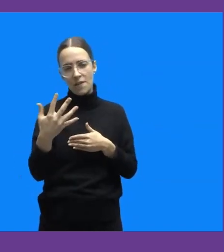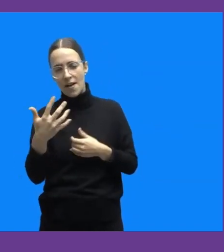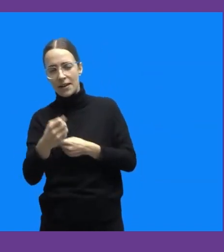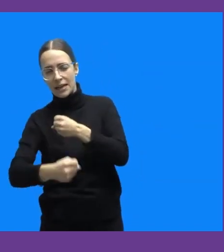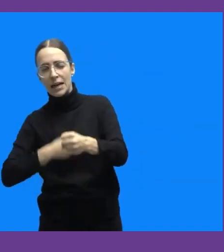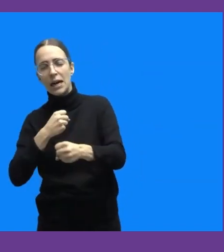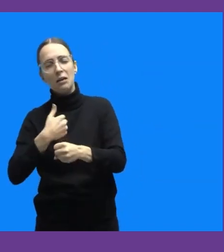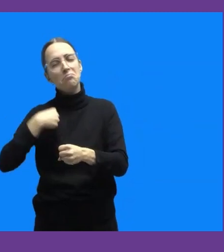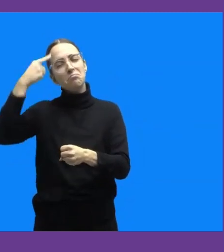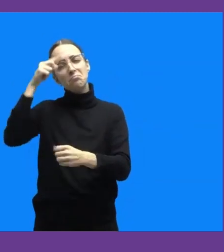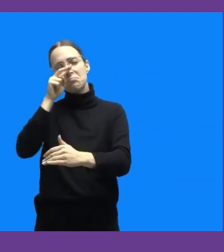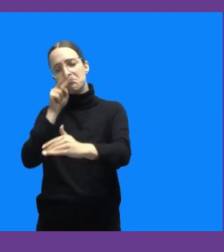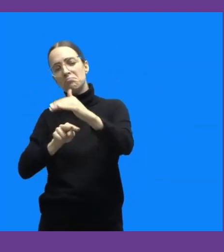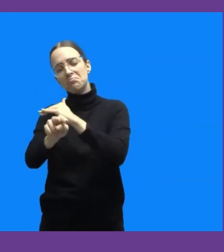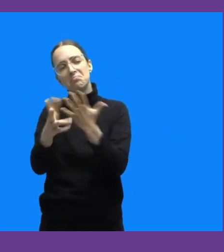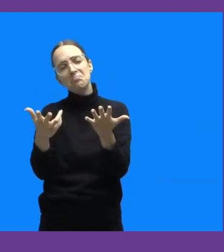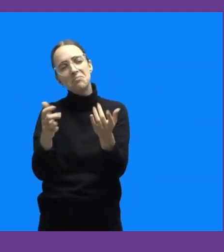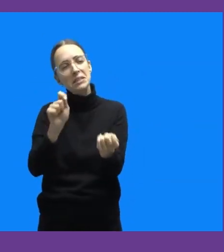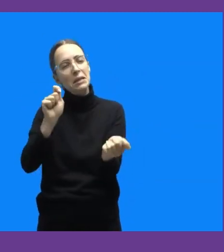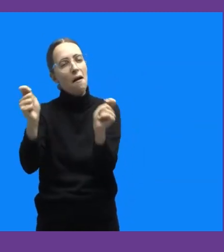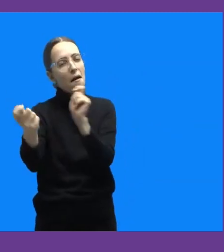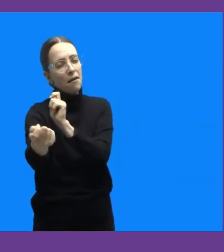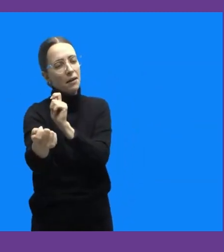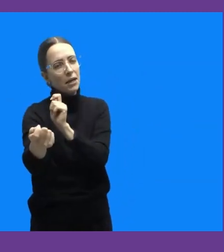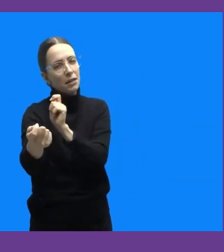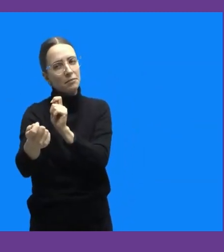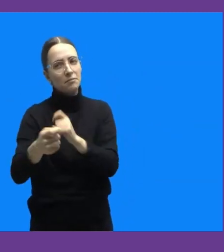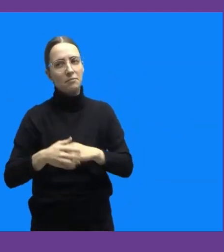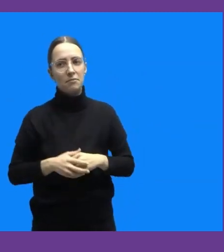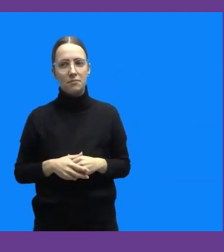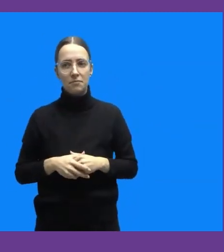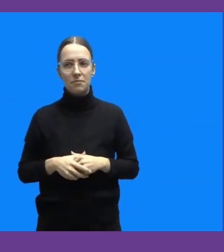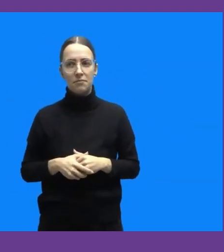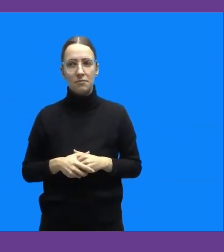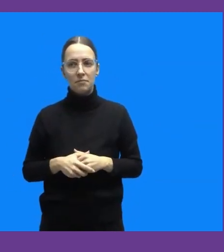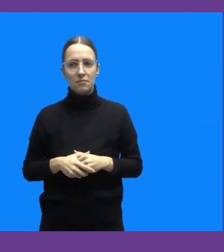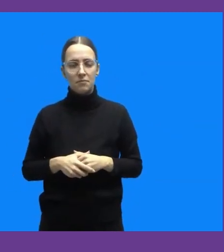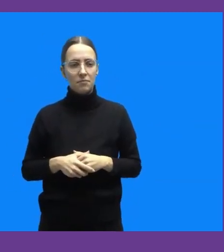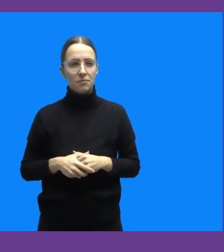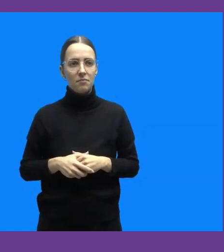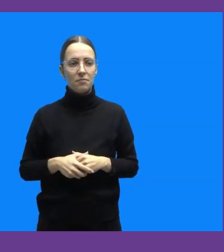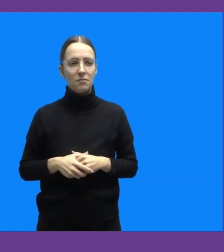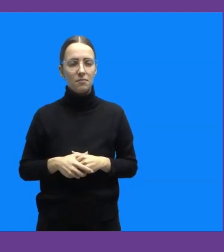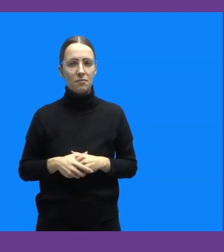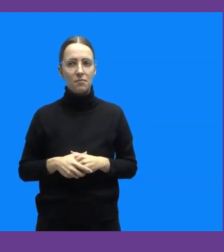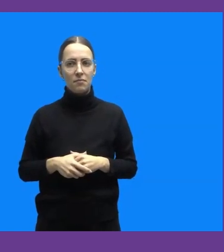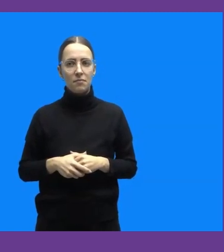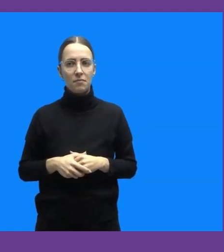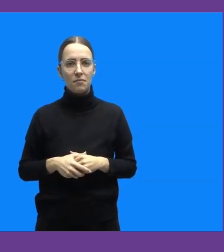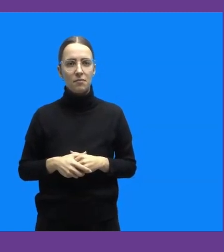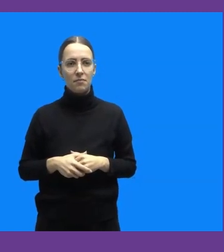Hub, that it is a uniform approach across Europe on the implementation of the Act.